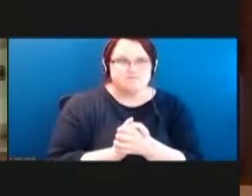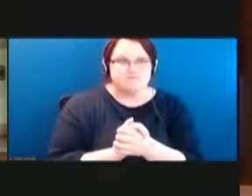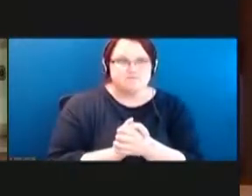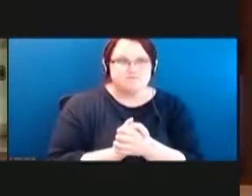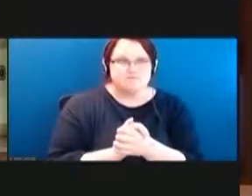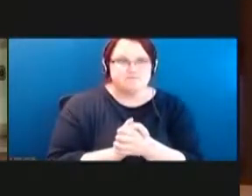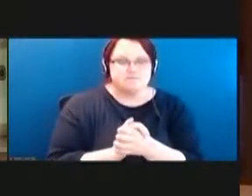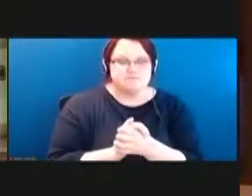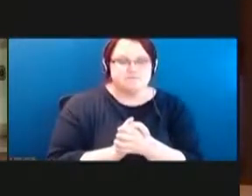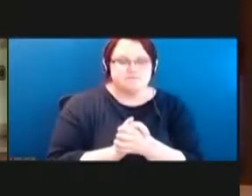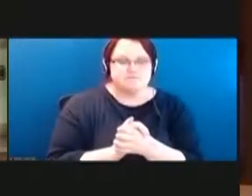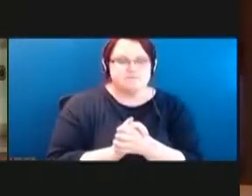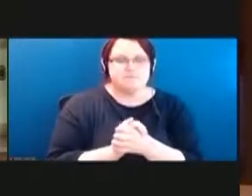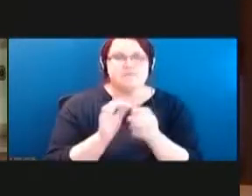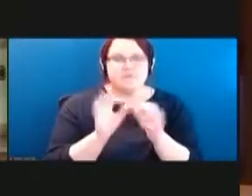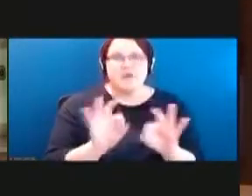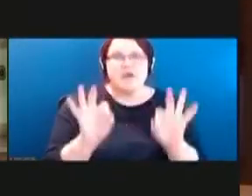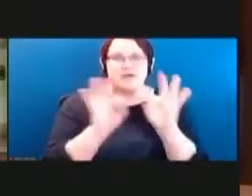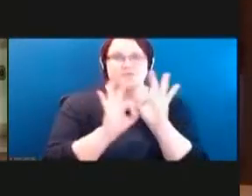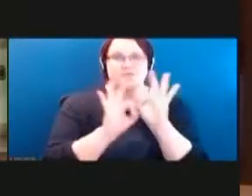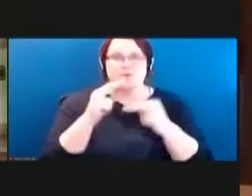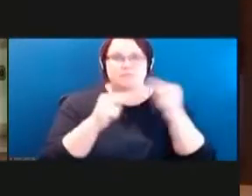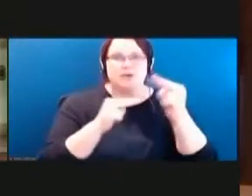significant buildings within the city of Pittsburgh.